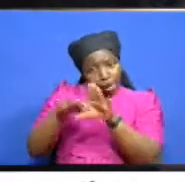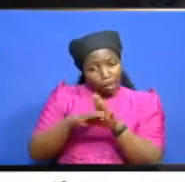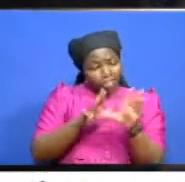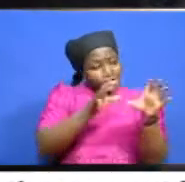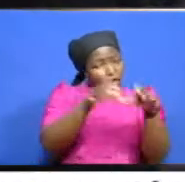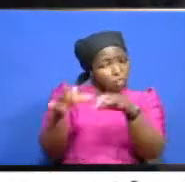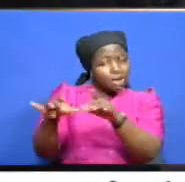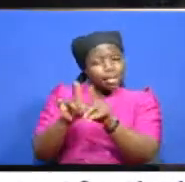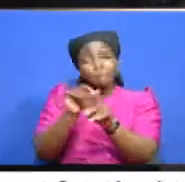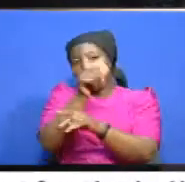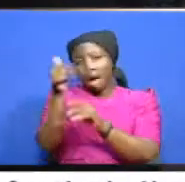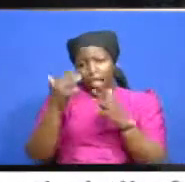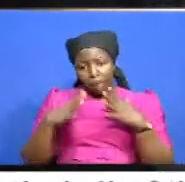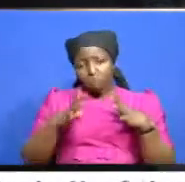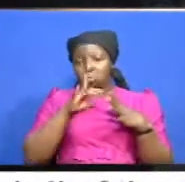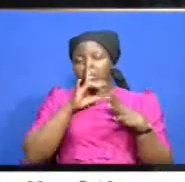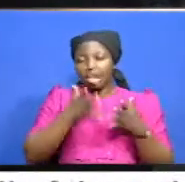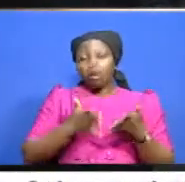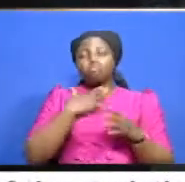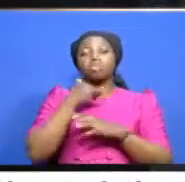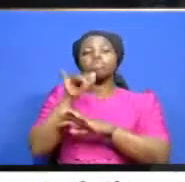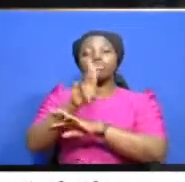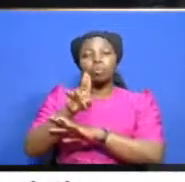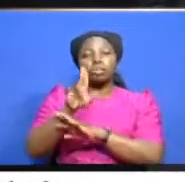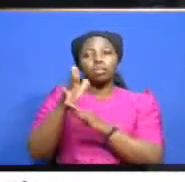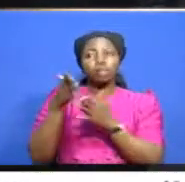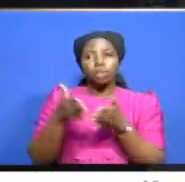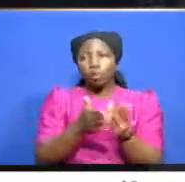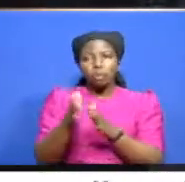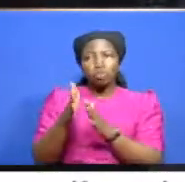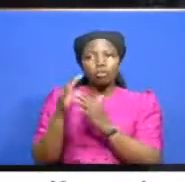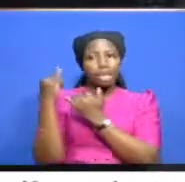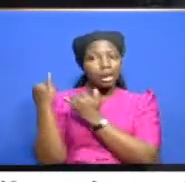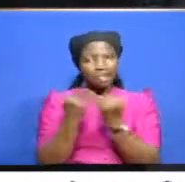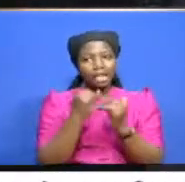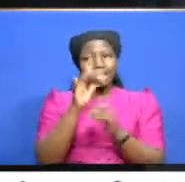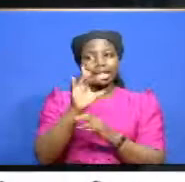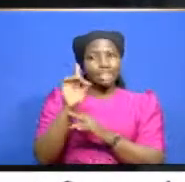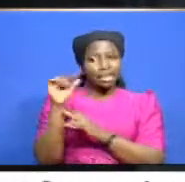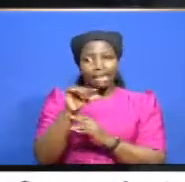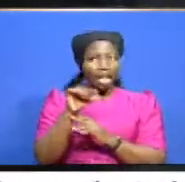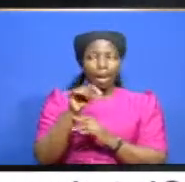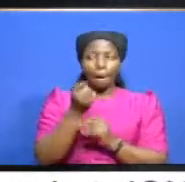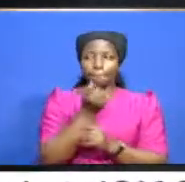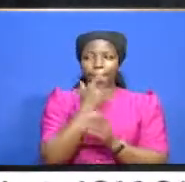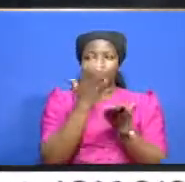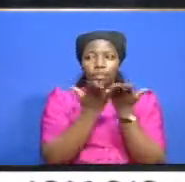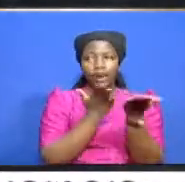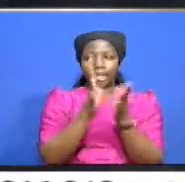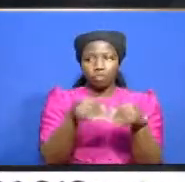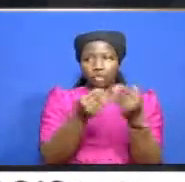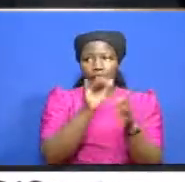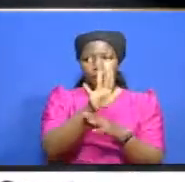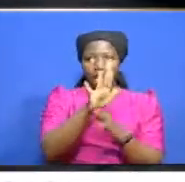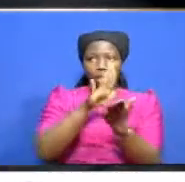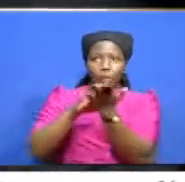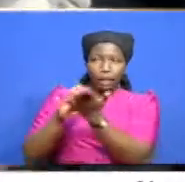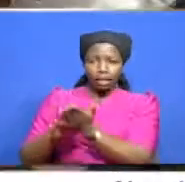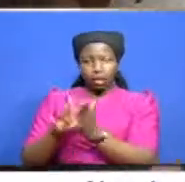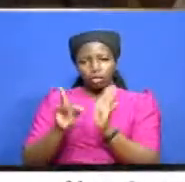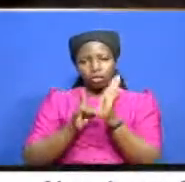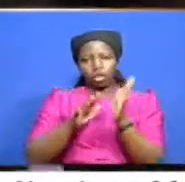this opportunity to invite the Acting Director General of Medical Services to also give his comments. Dr.